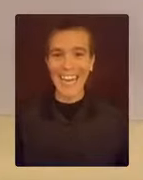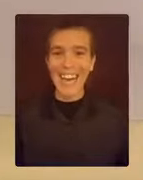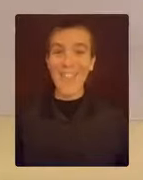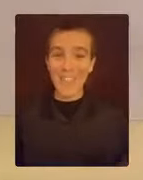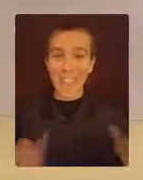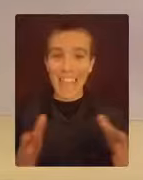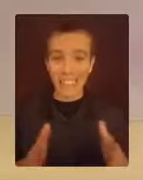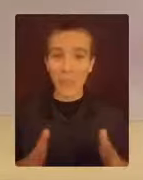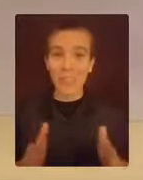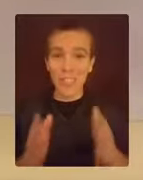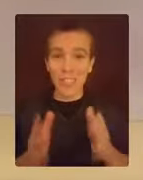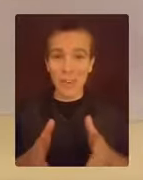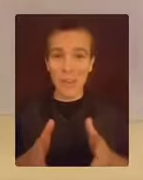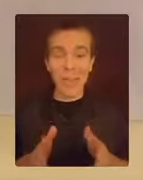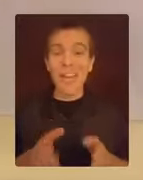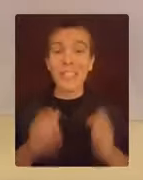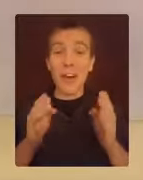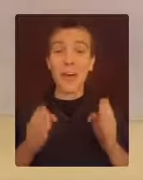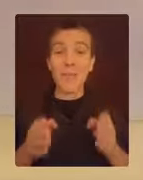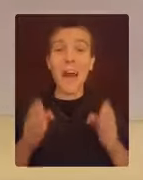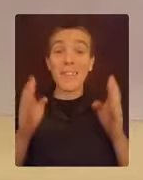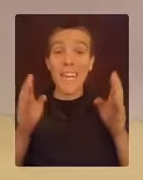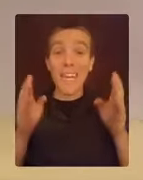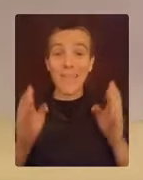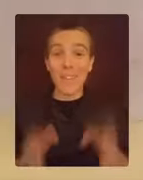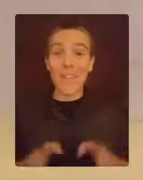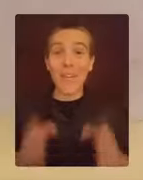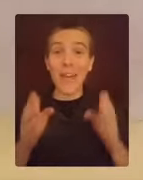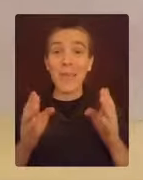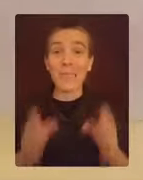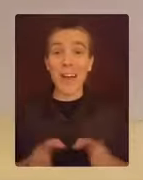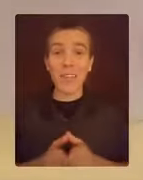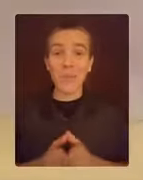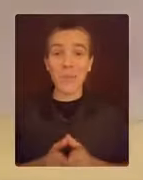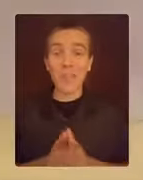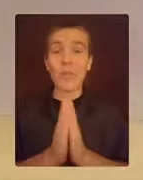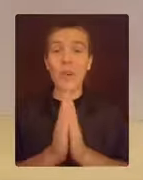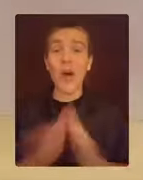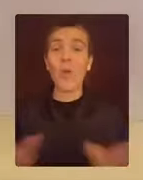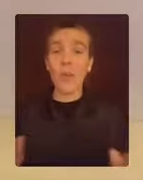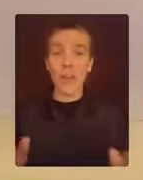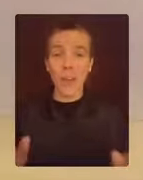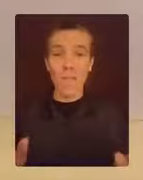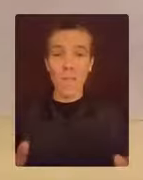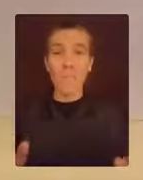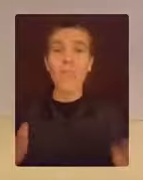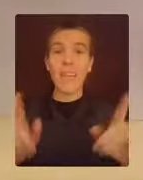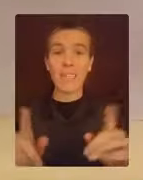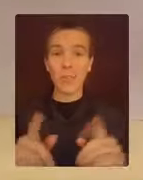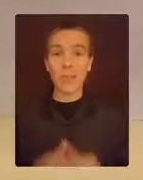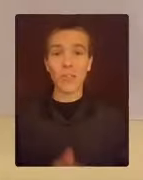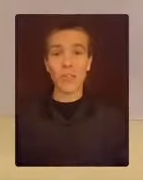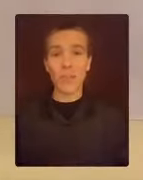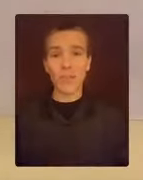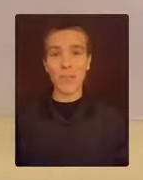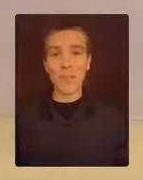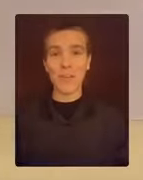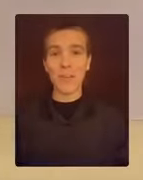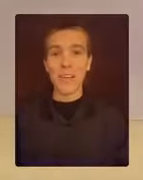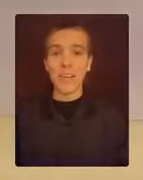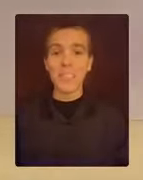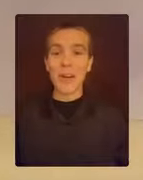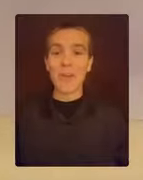reality? That's lucid dreaming. Talk about taking video games and Hollywood to a whole nother level. That's lucid dreaming